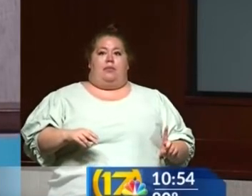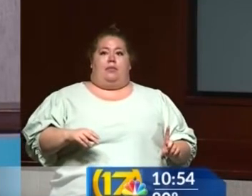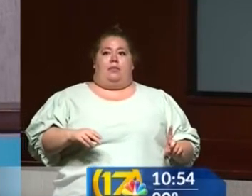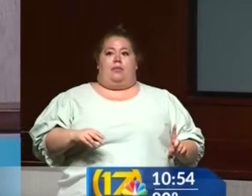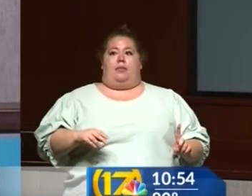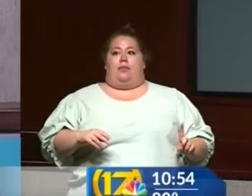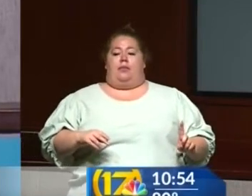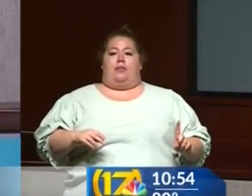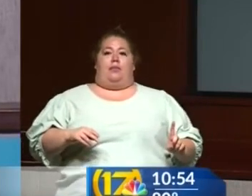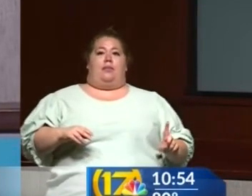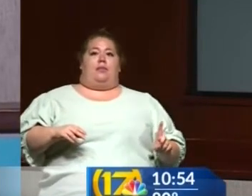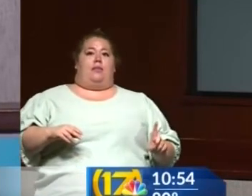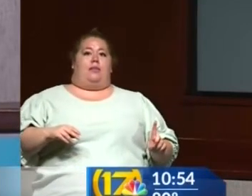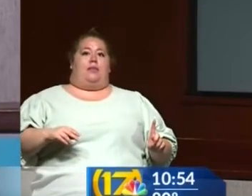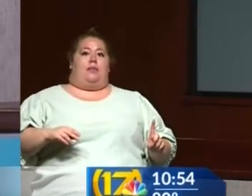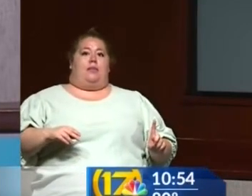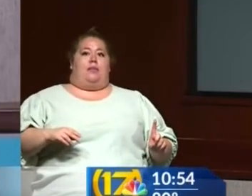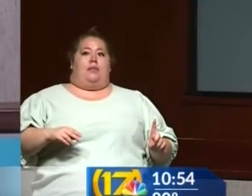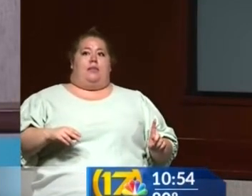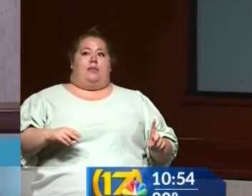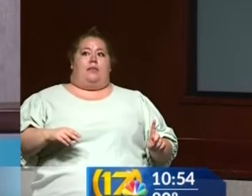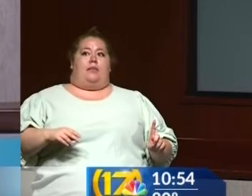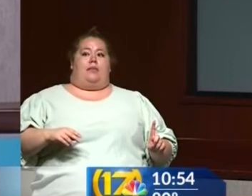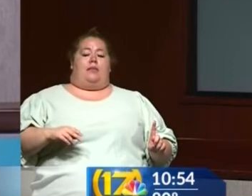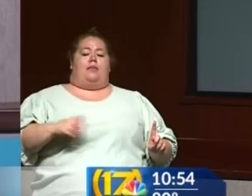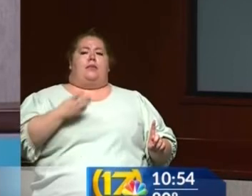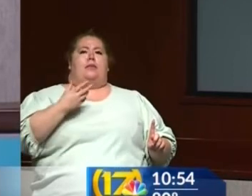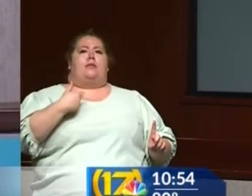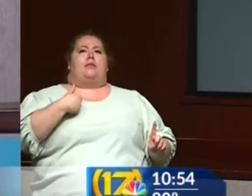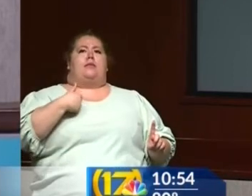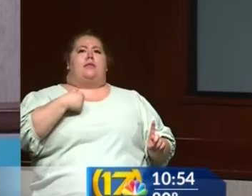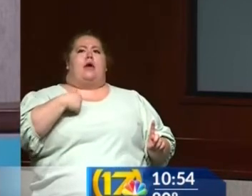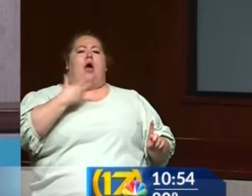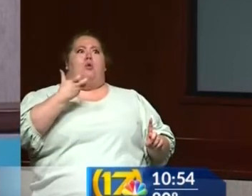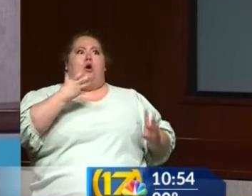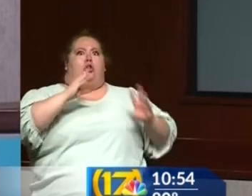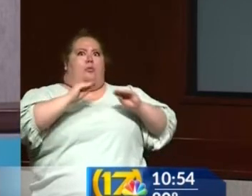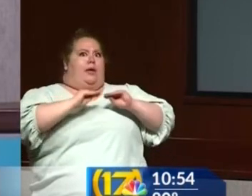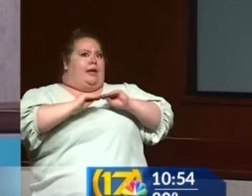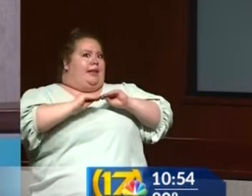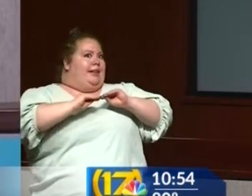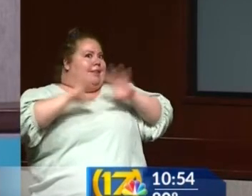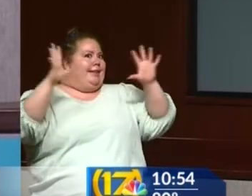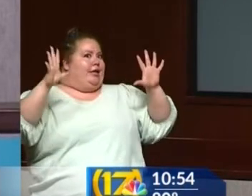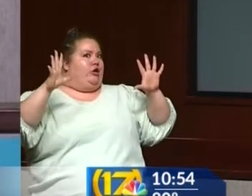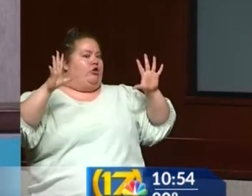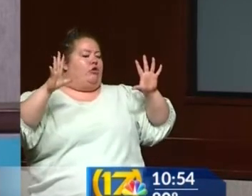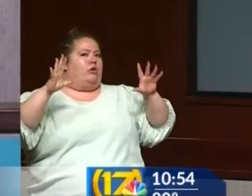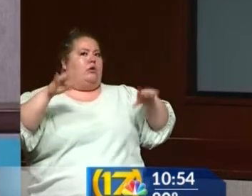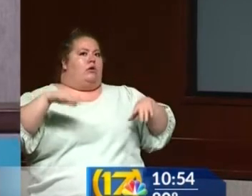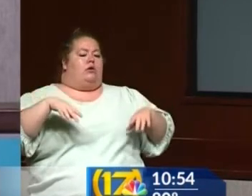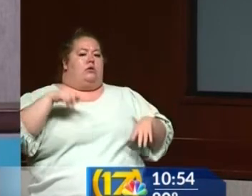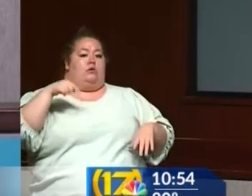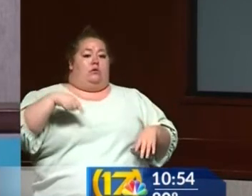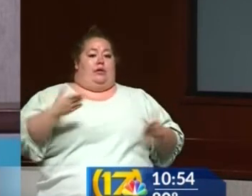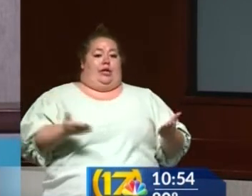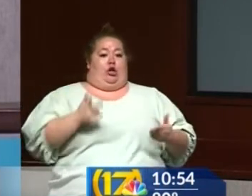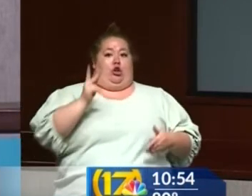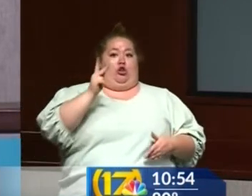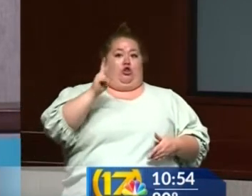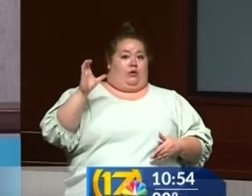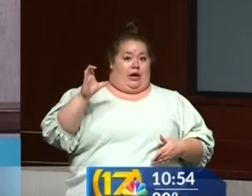a couple things. So I just want to make it very, I want to be really clear that the county feels like